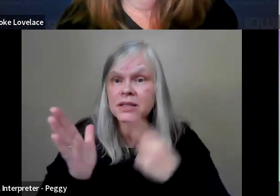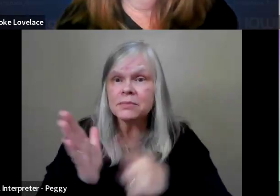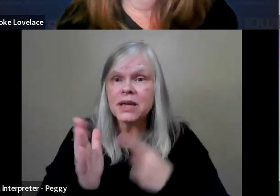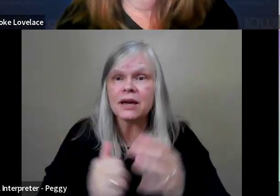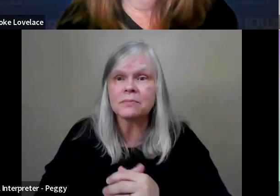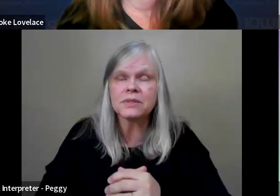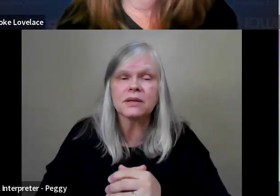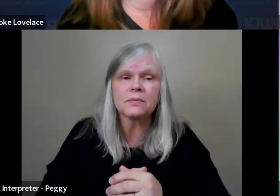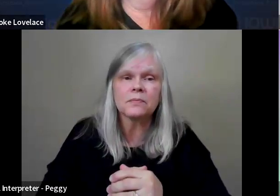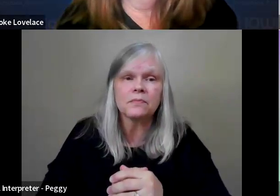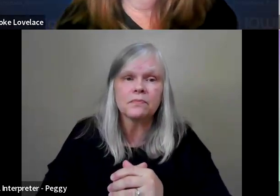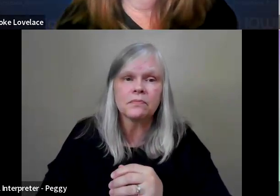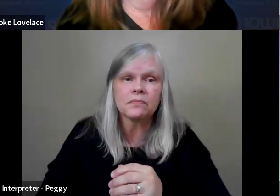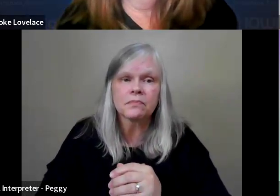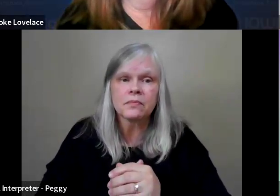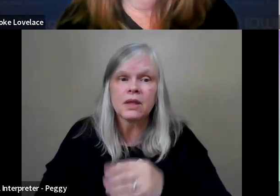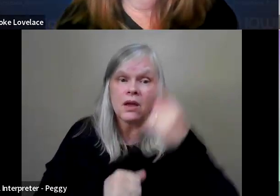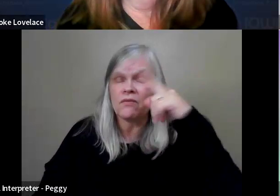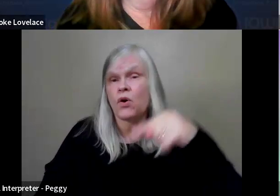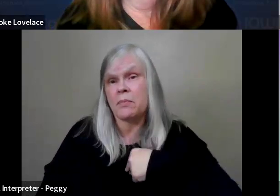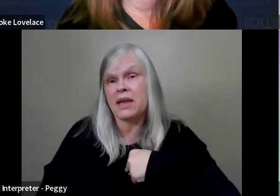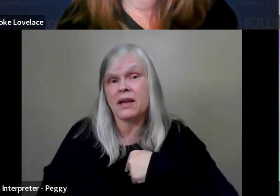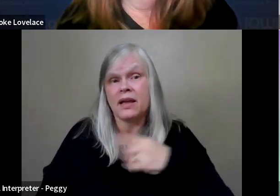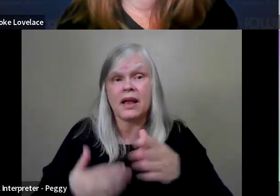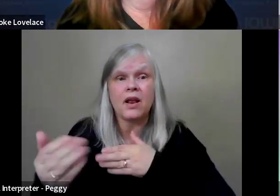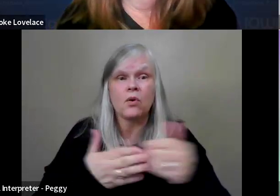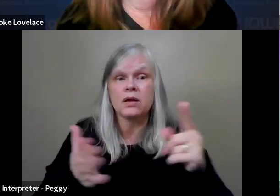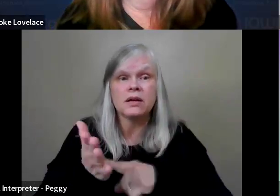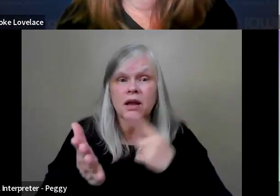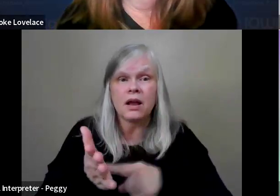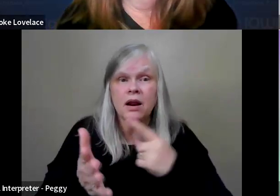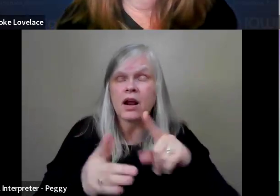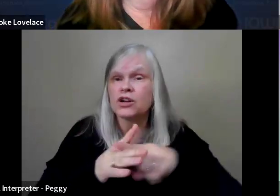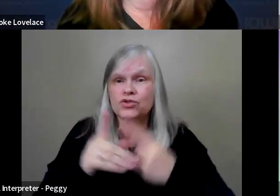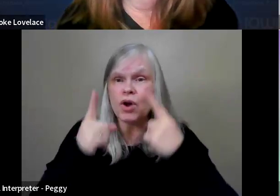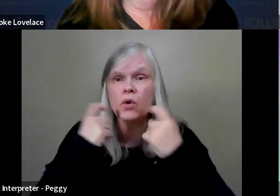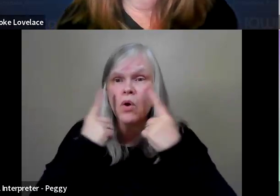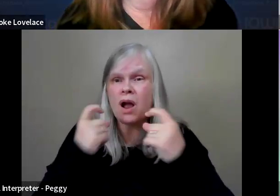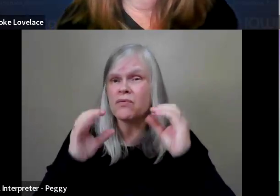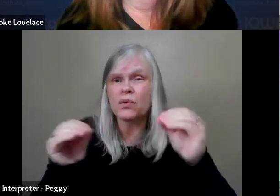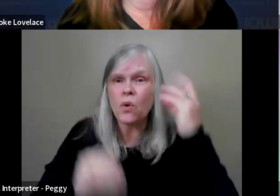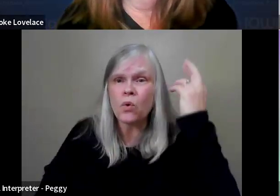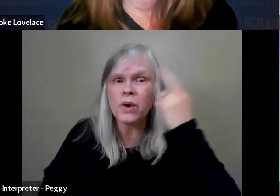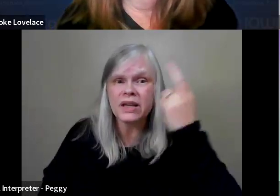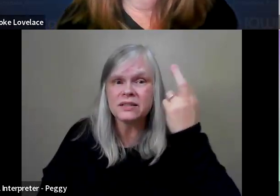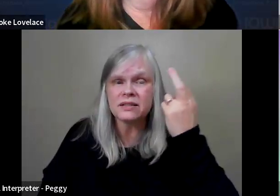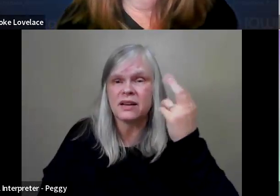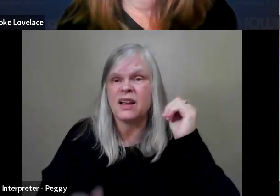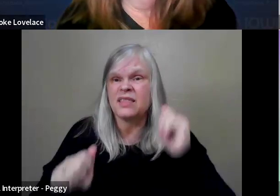Sometimes, for me anyway, sometimes I can just start crying for no reason. And I know that can